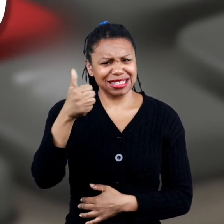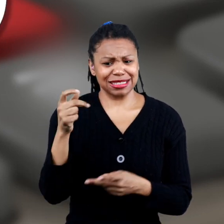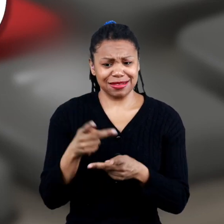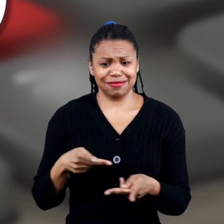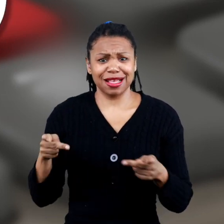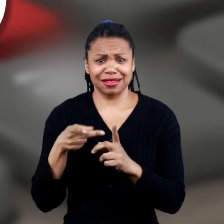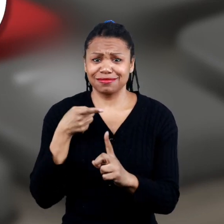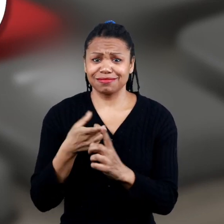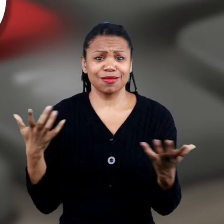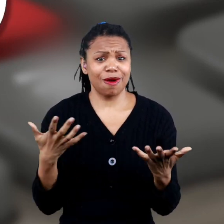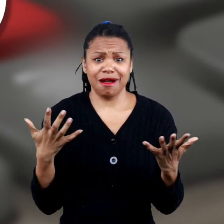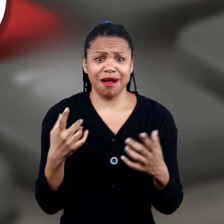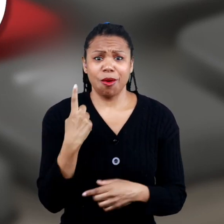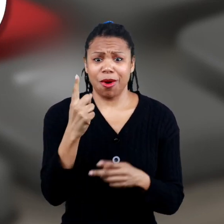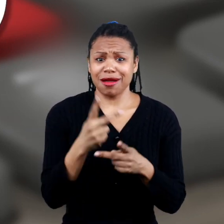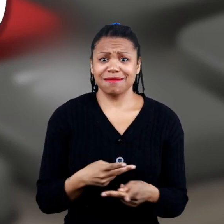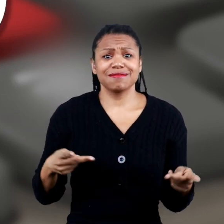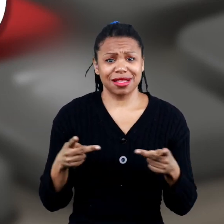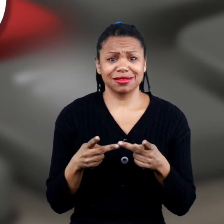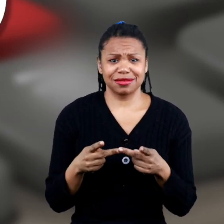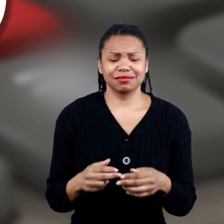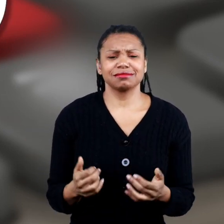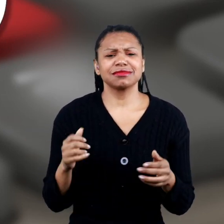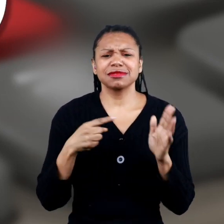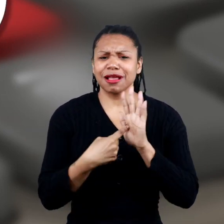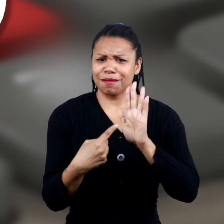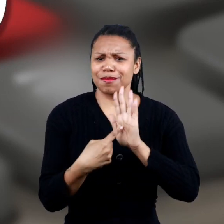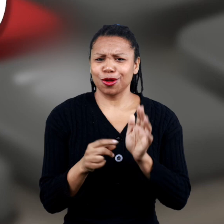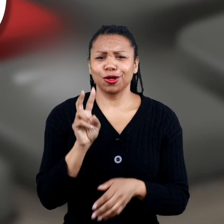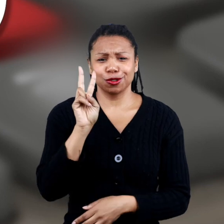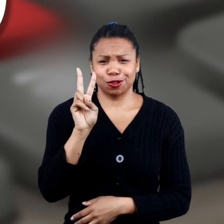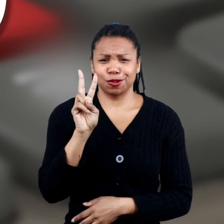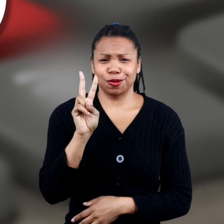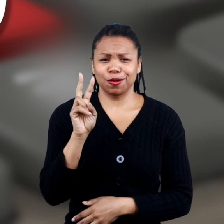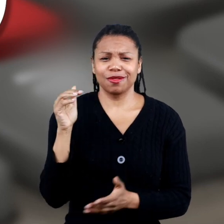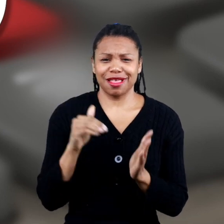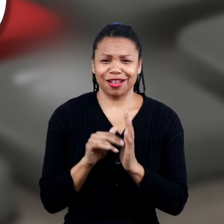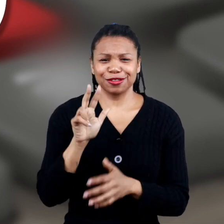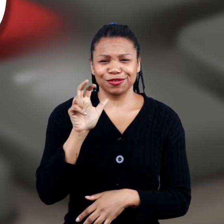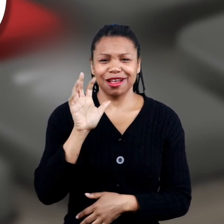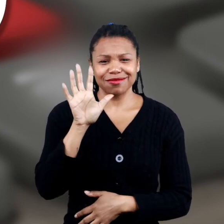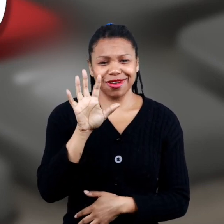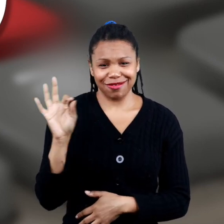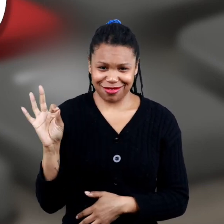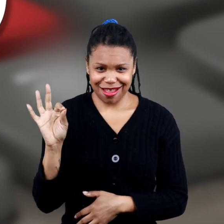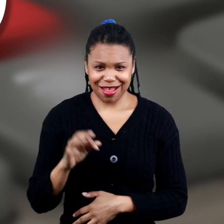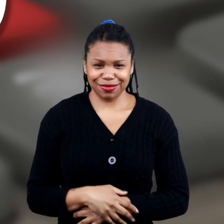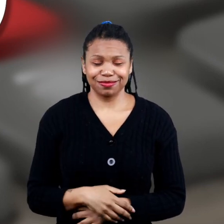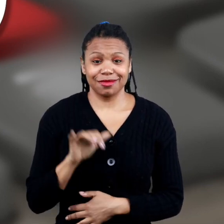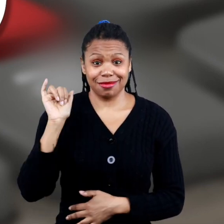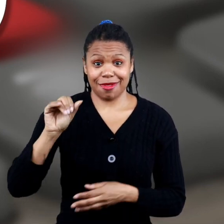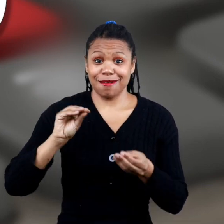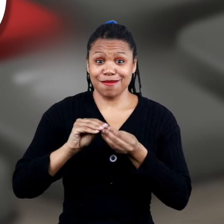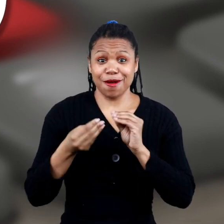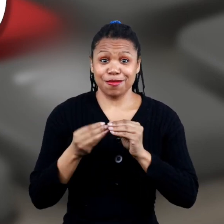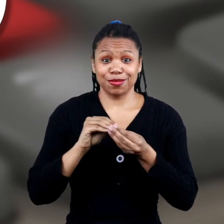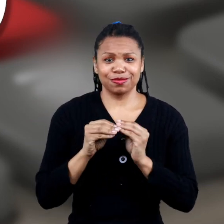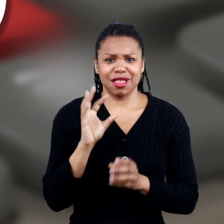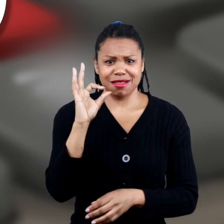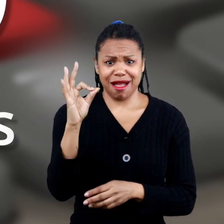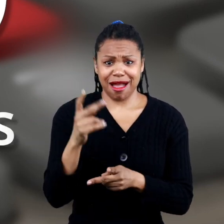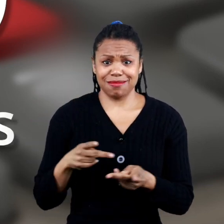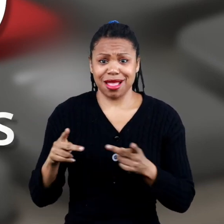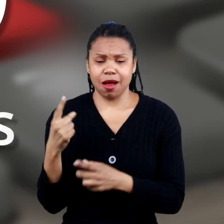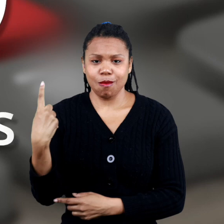of what we mean by tens place and ones place. Take the number two thousand three hundred fifty-nine for example. In that